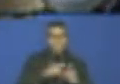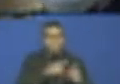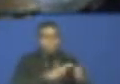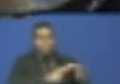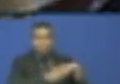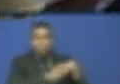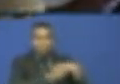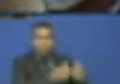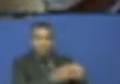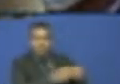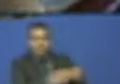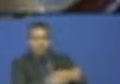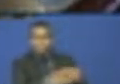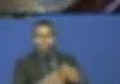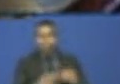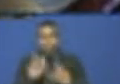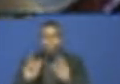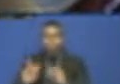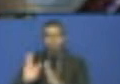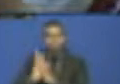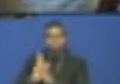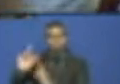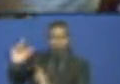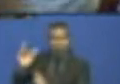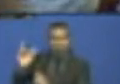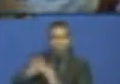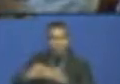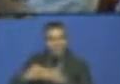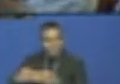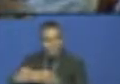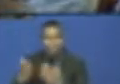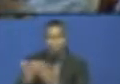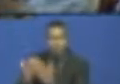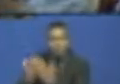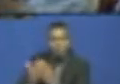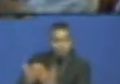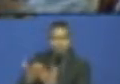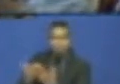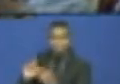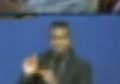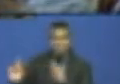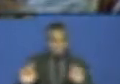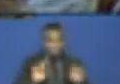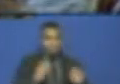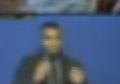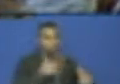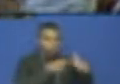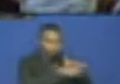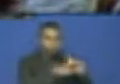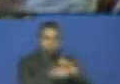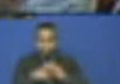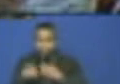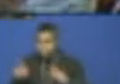again. Because time is against us. Number two, if we mobilize our communities down to the traditional